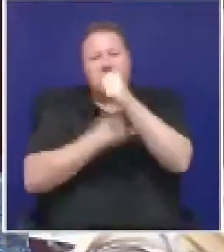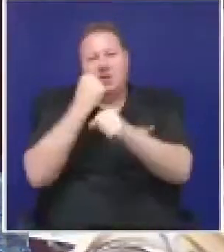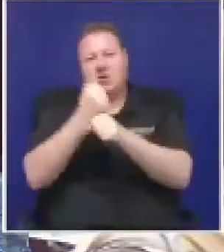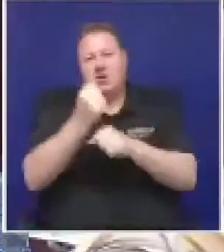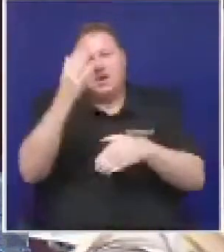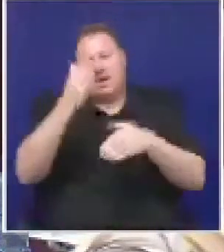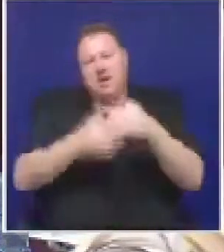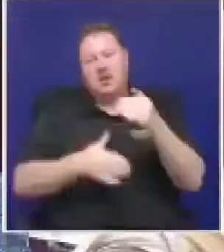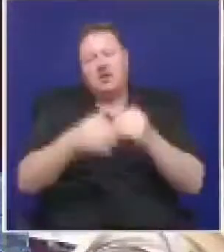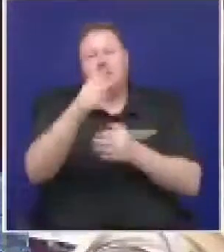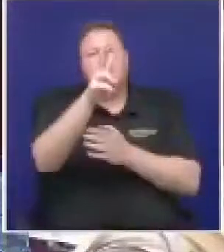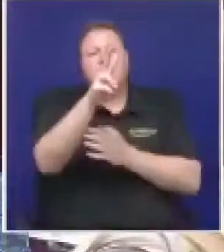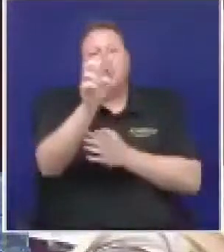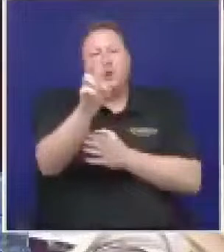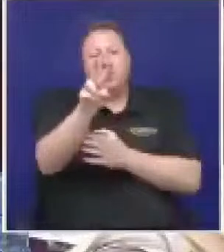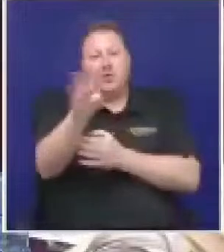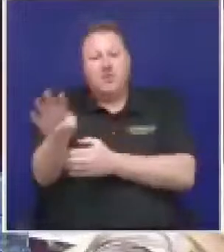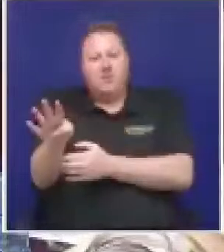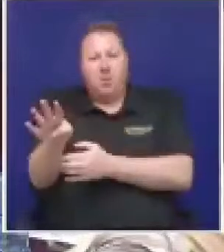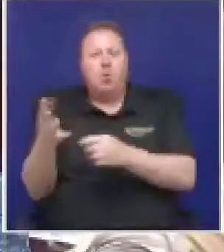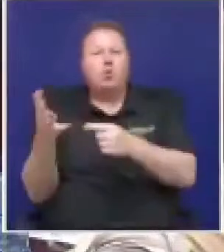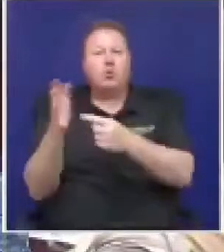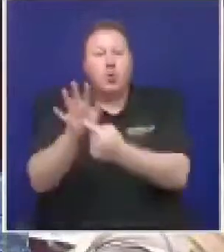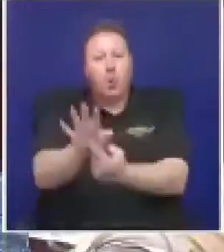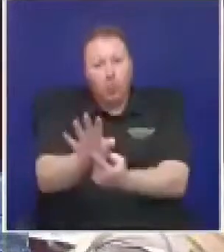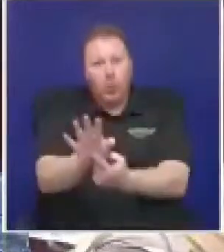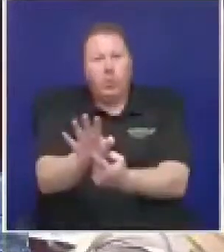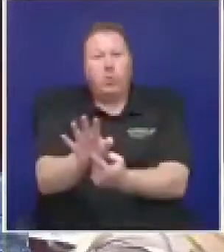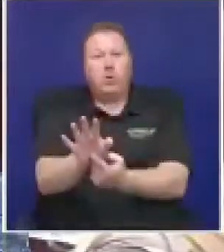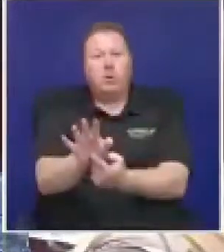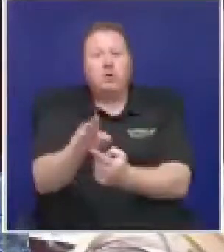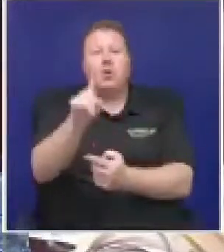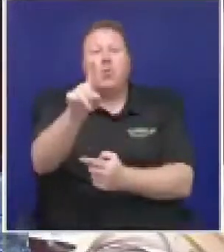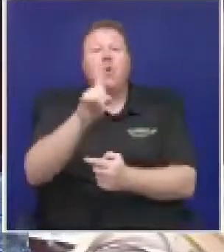of 2024 indicated that